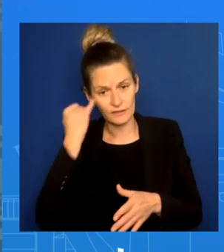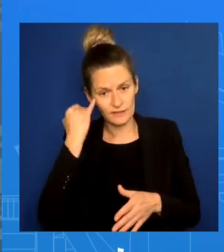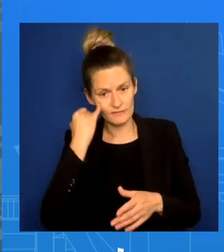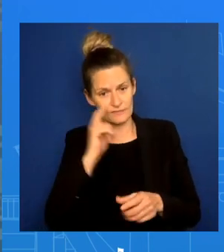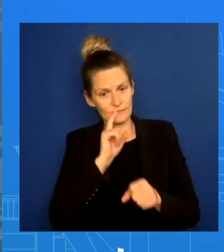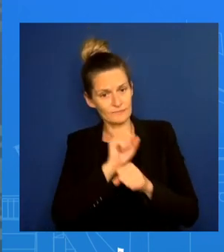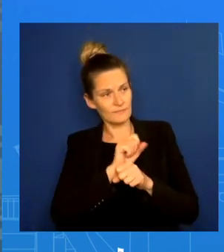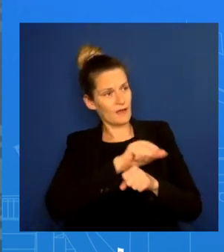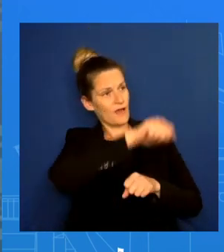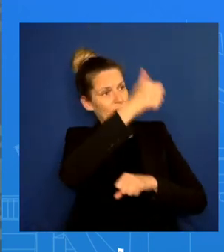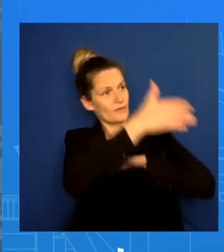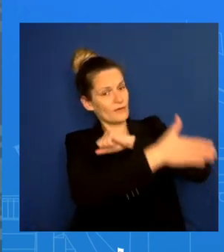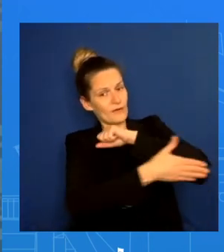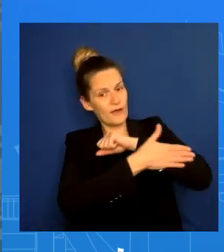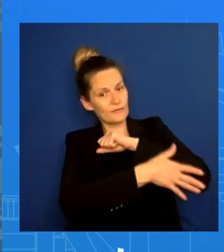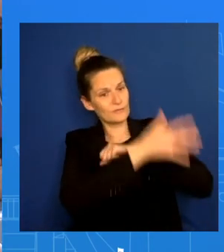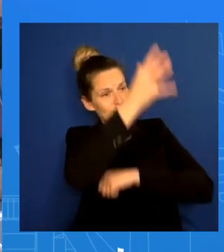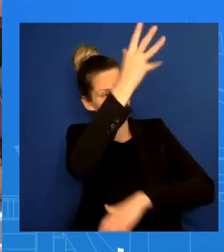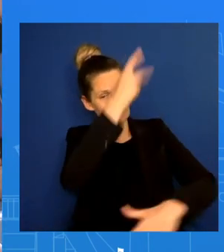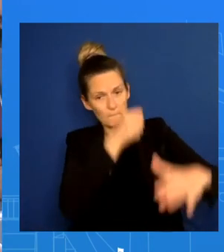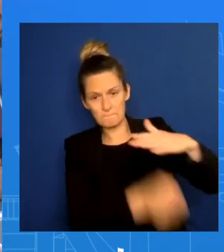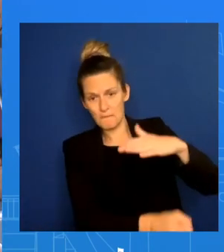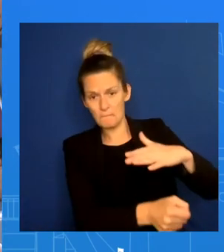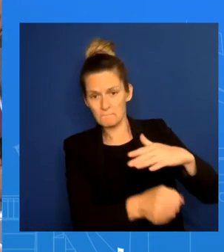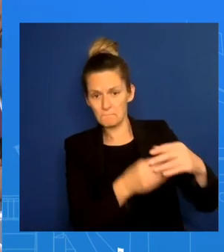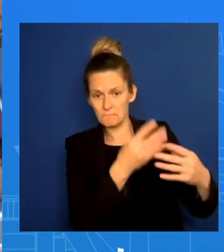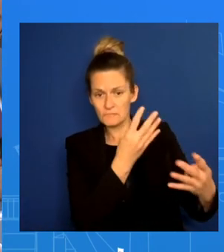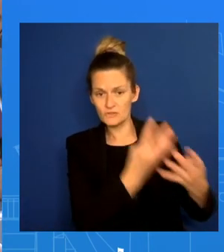that happens. Also, there's a new poll showing that